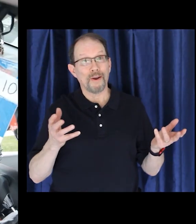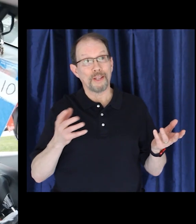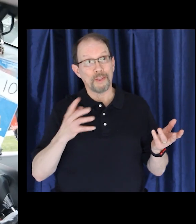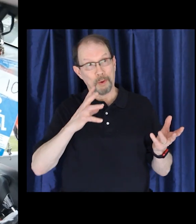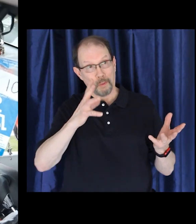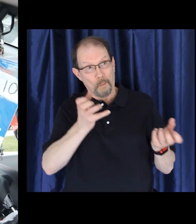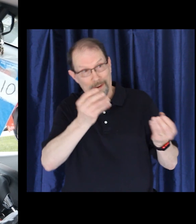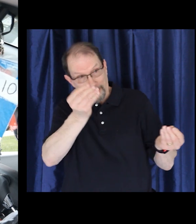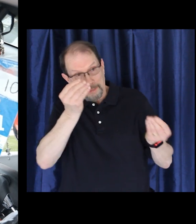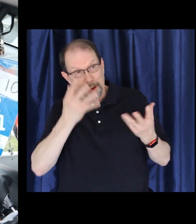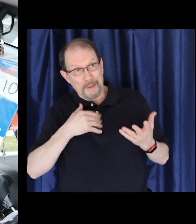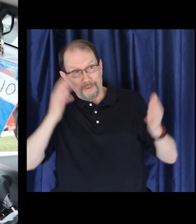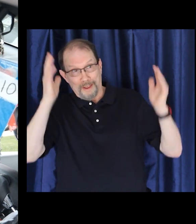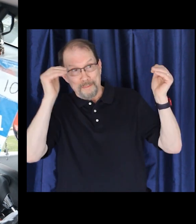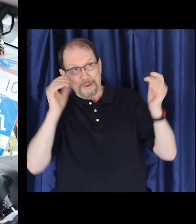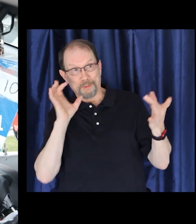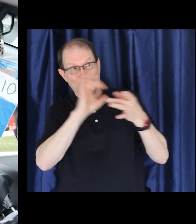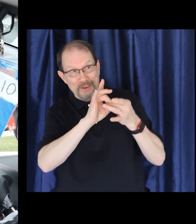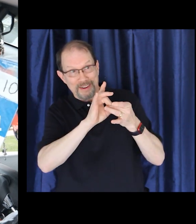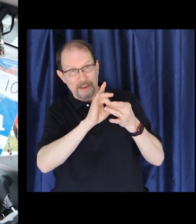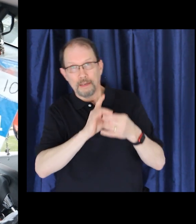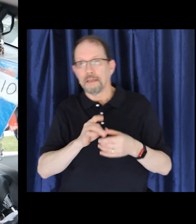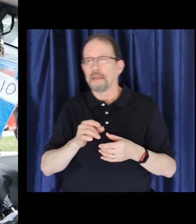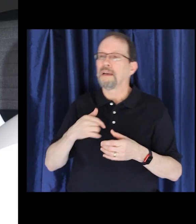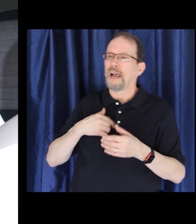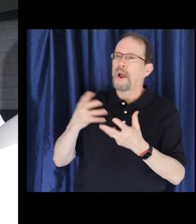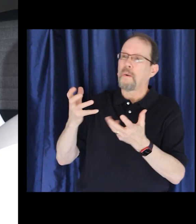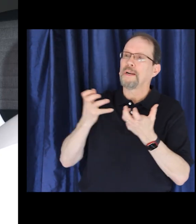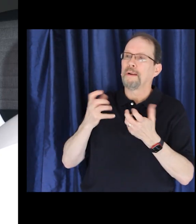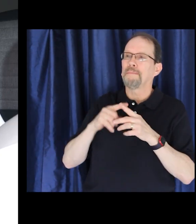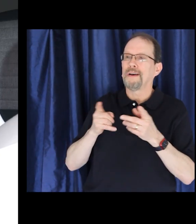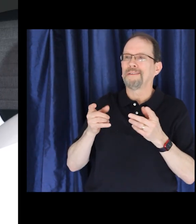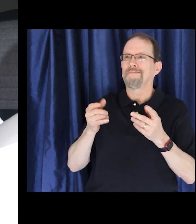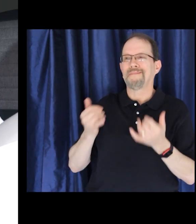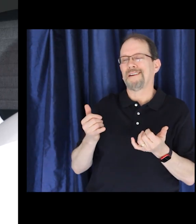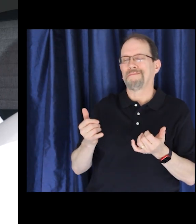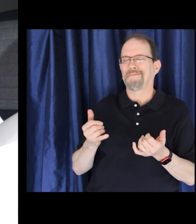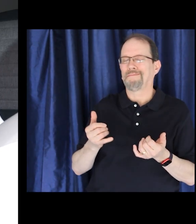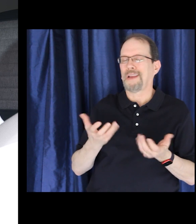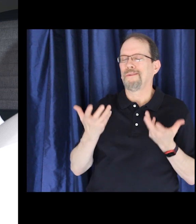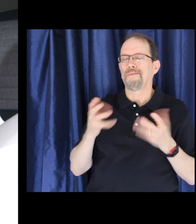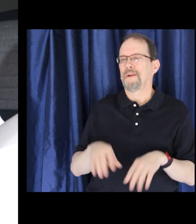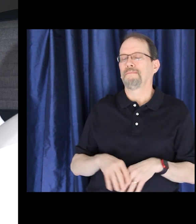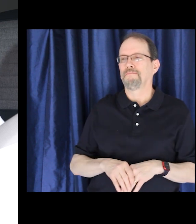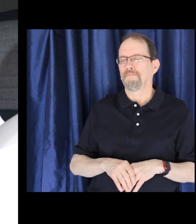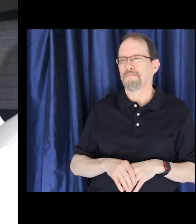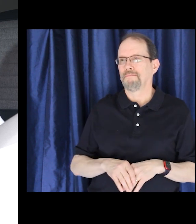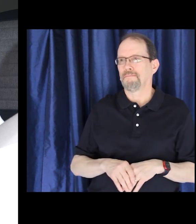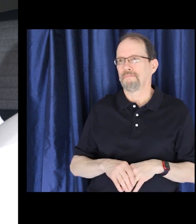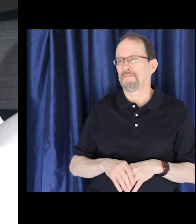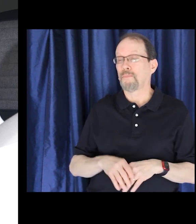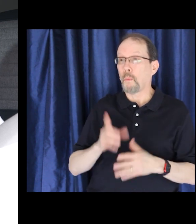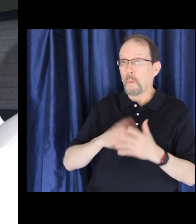So, you gonna tell me about this much anticipated reunion? I wanted to but now I don't